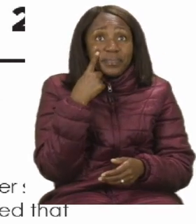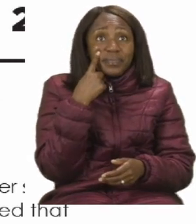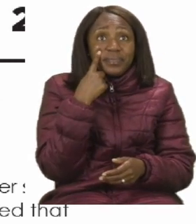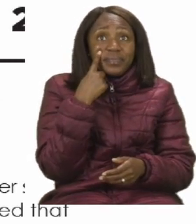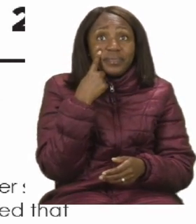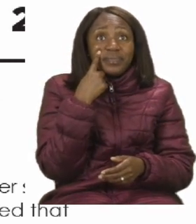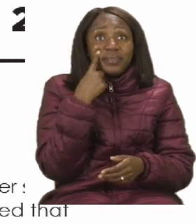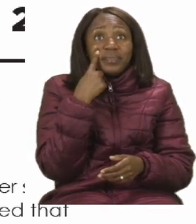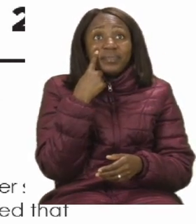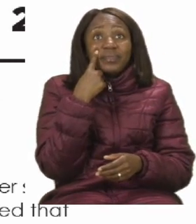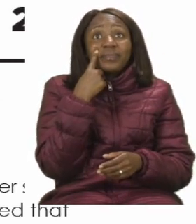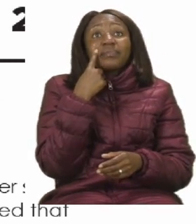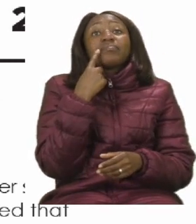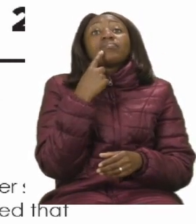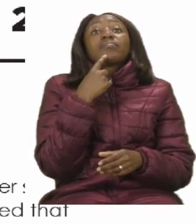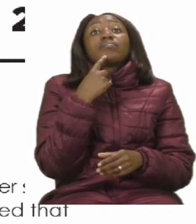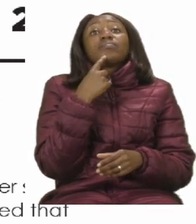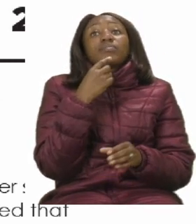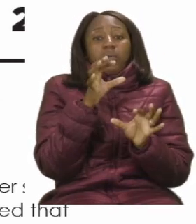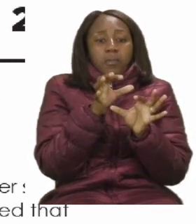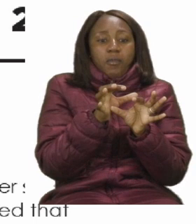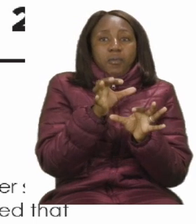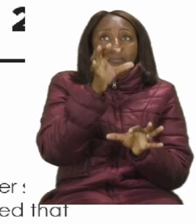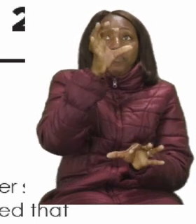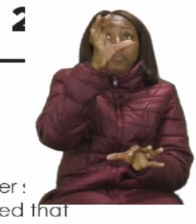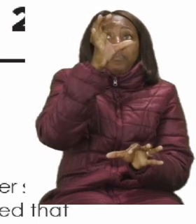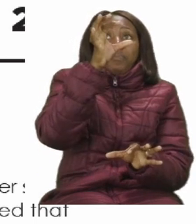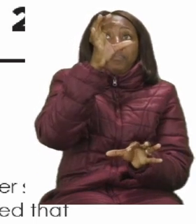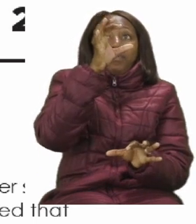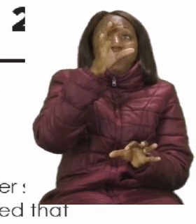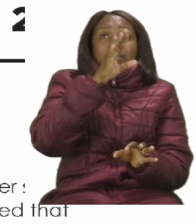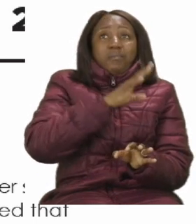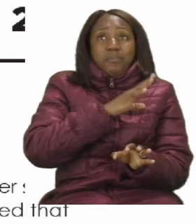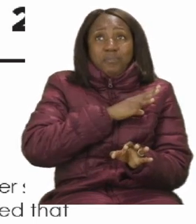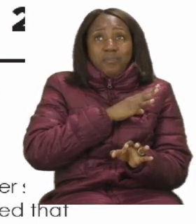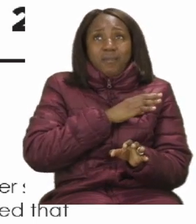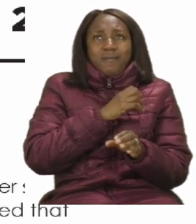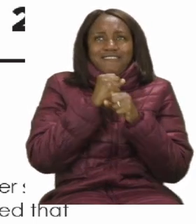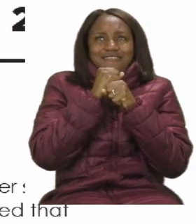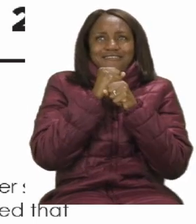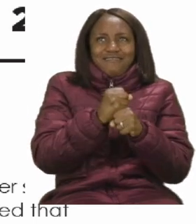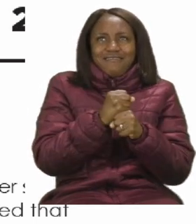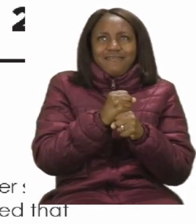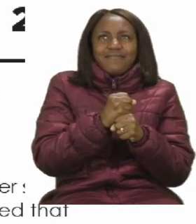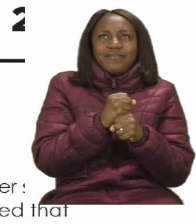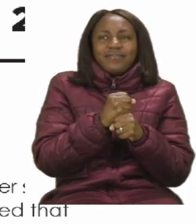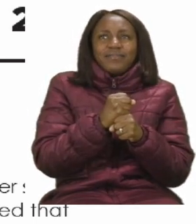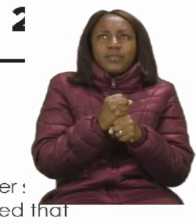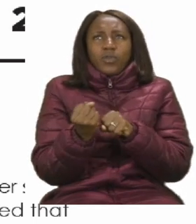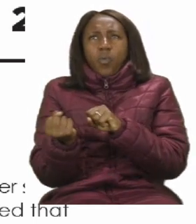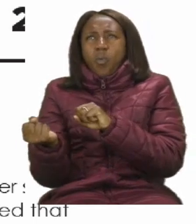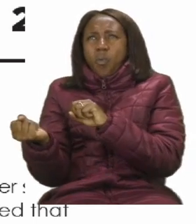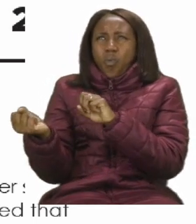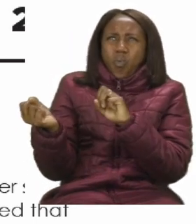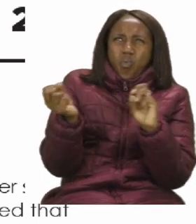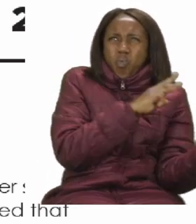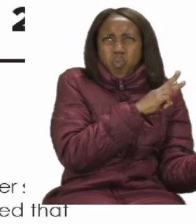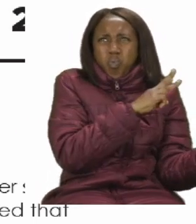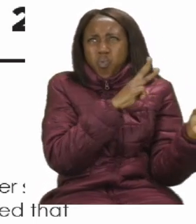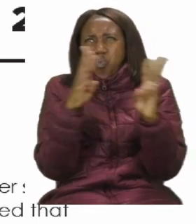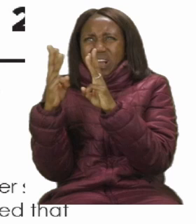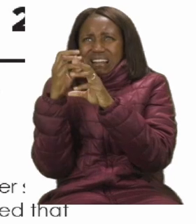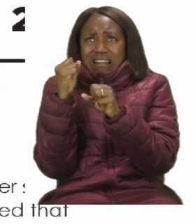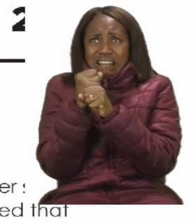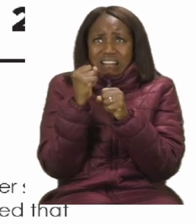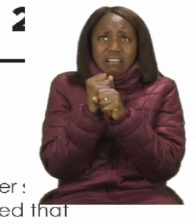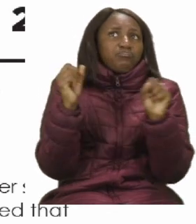soft green bark became thick and hard, so the strong winds could not dry it out, and